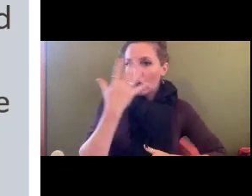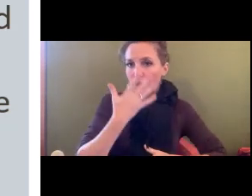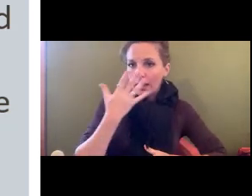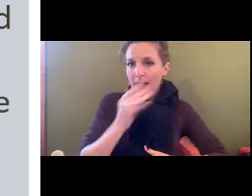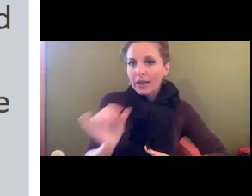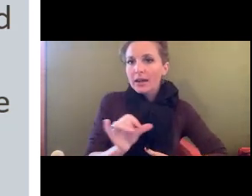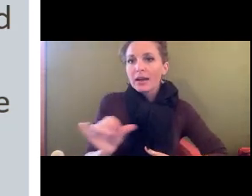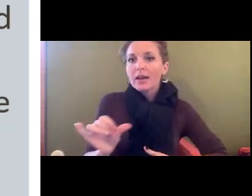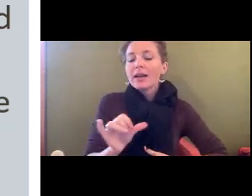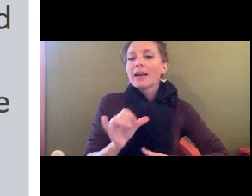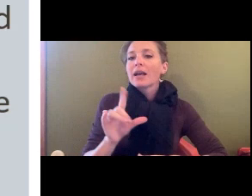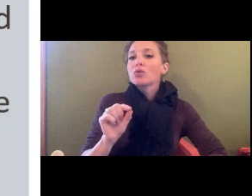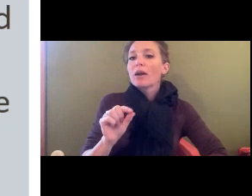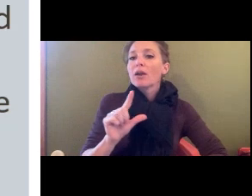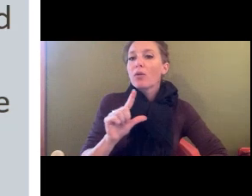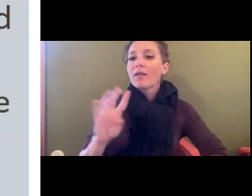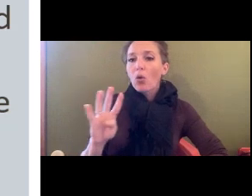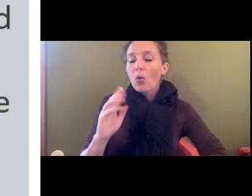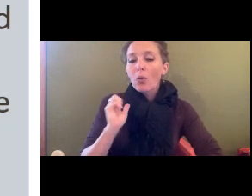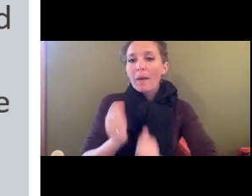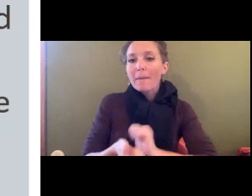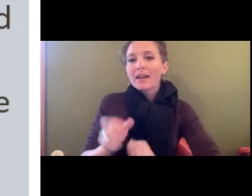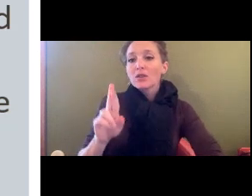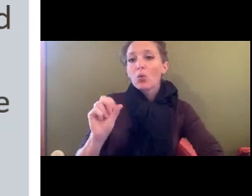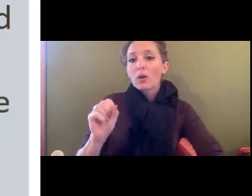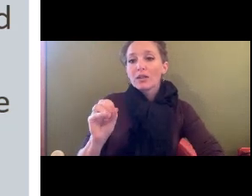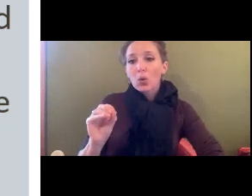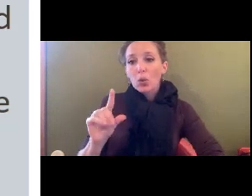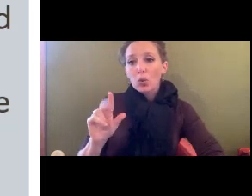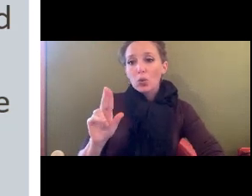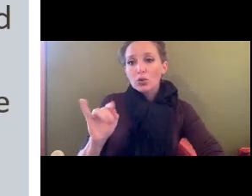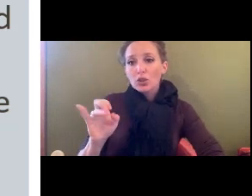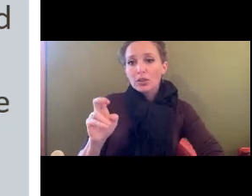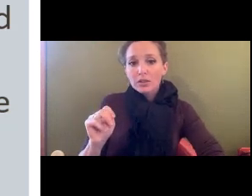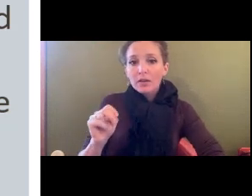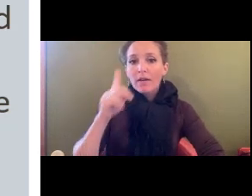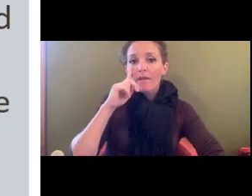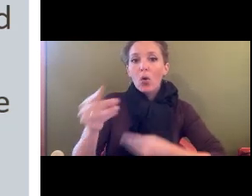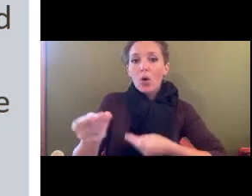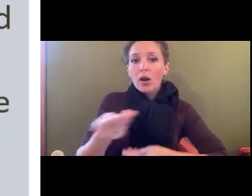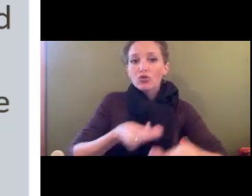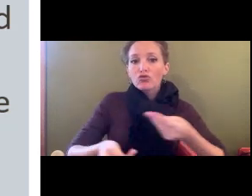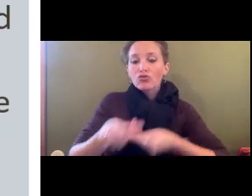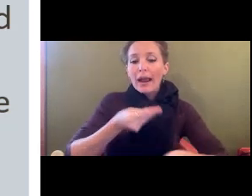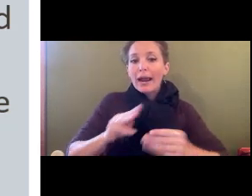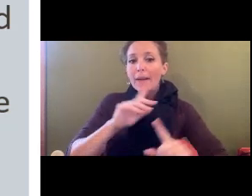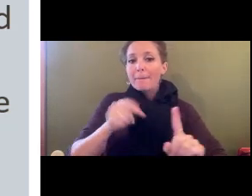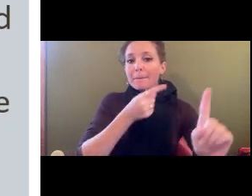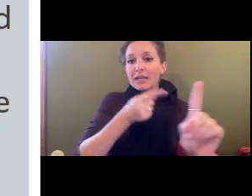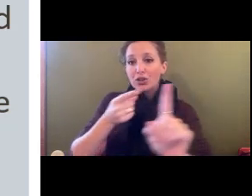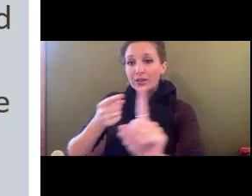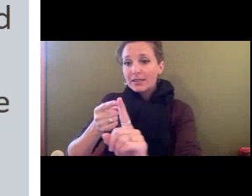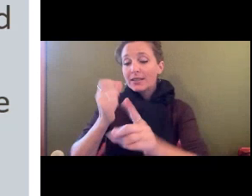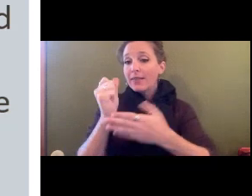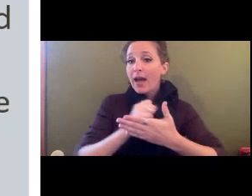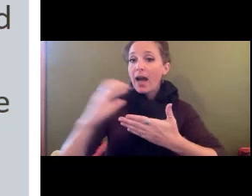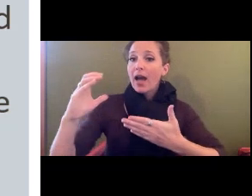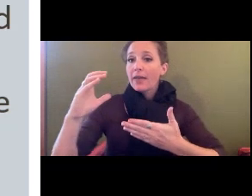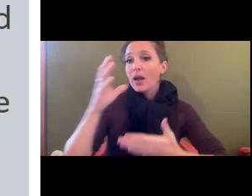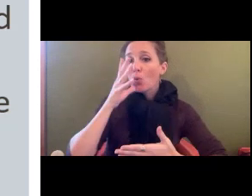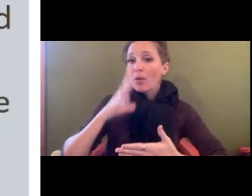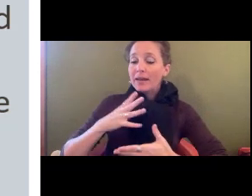the resolution. We had a USDA launch event. We're doing trade missions that highlight women in agriculture. And the